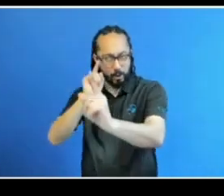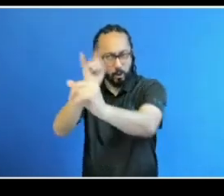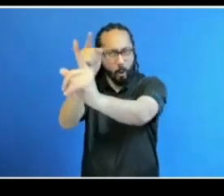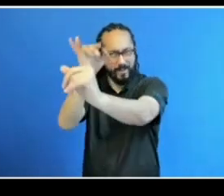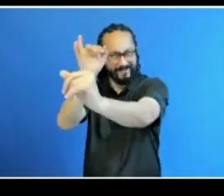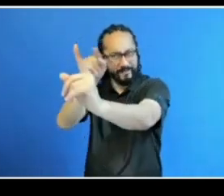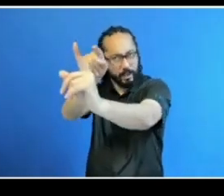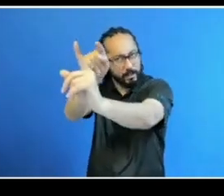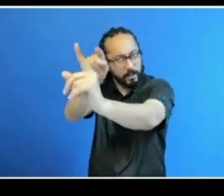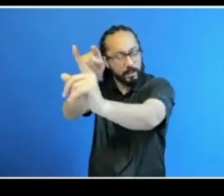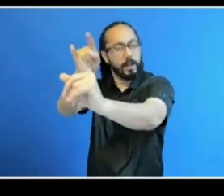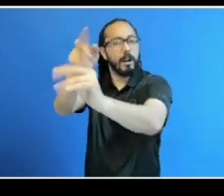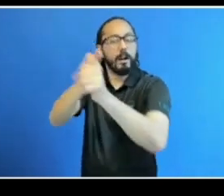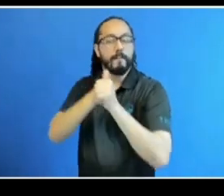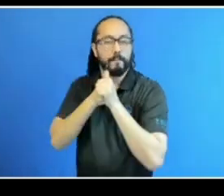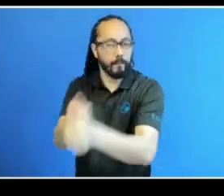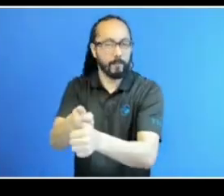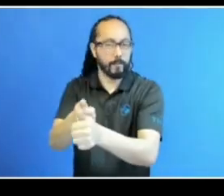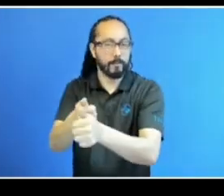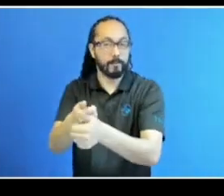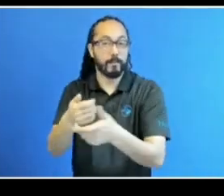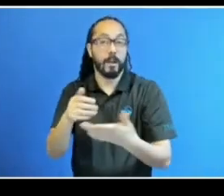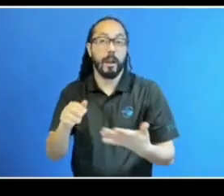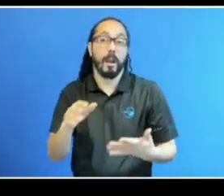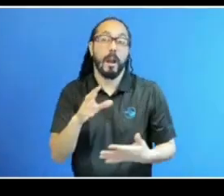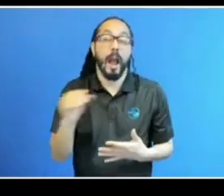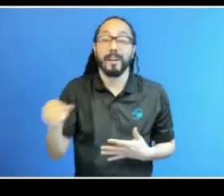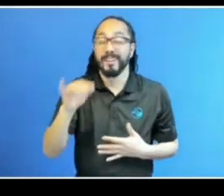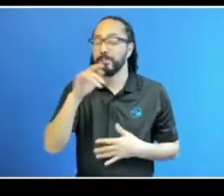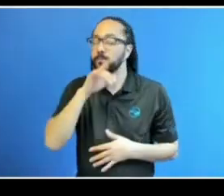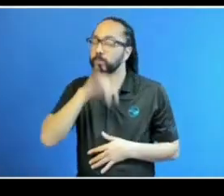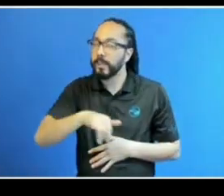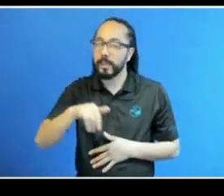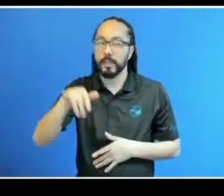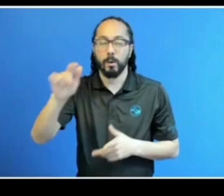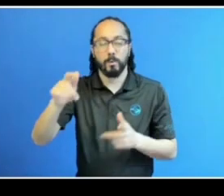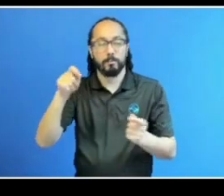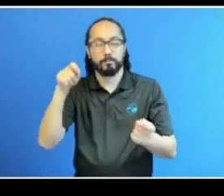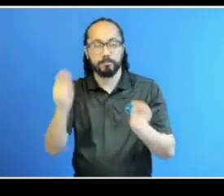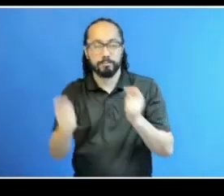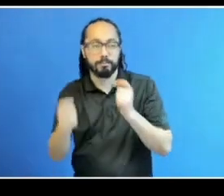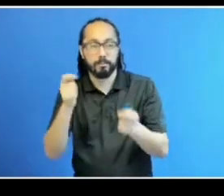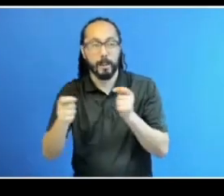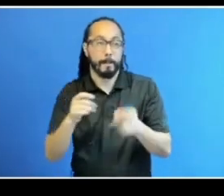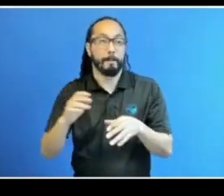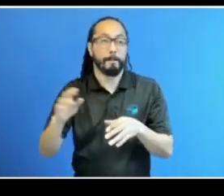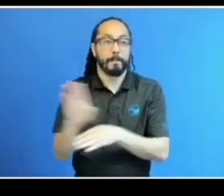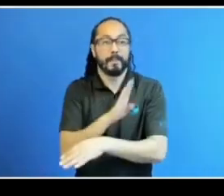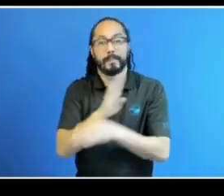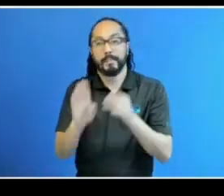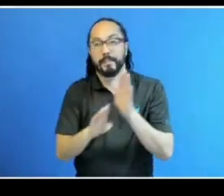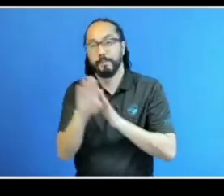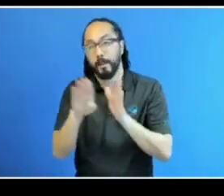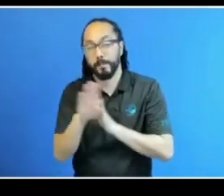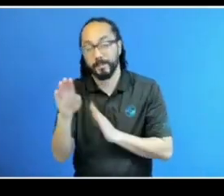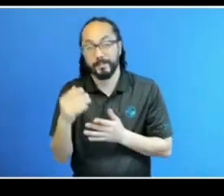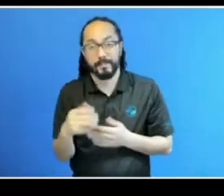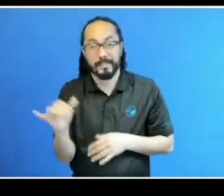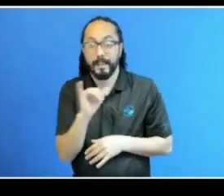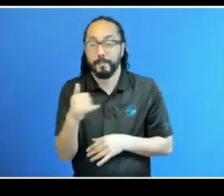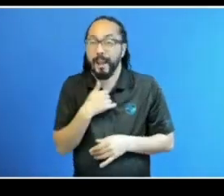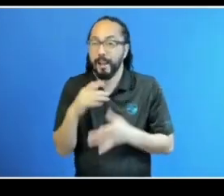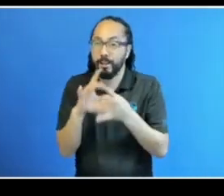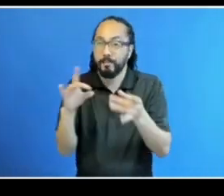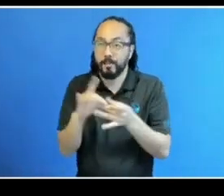my business. And it's a continuous evolution of business development. Like I said,